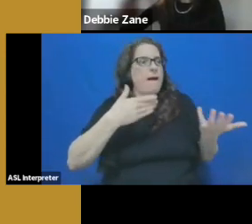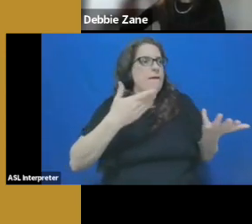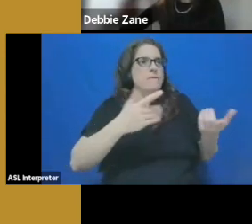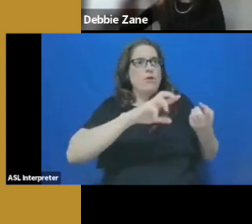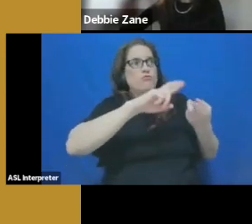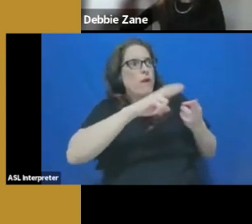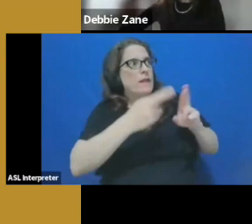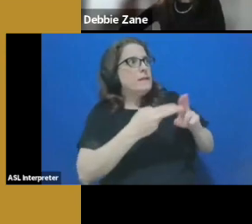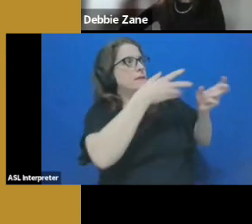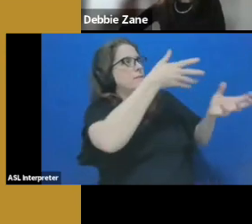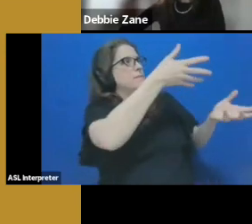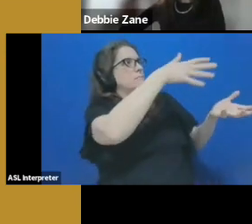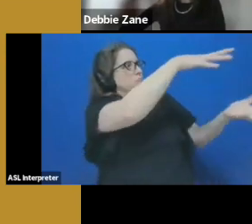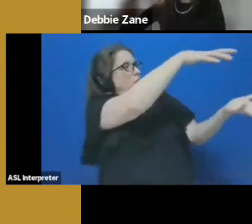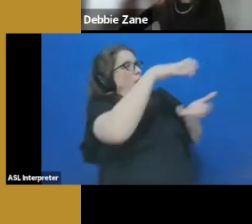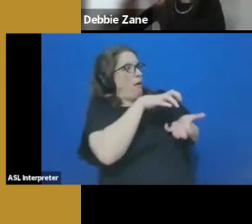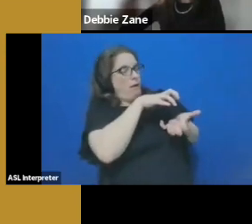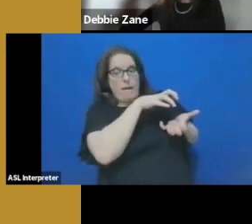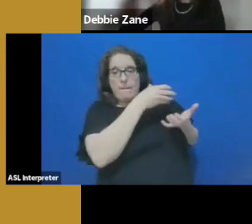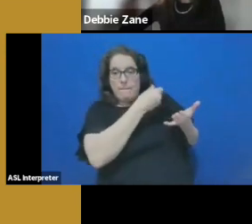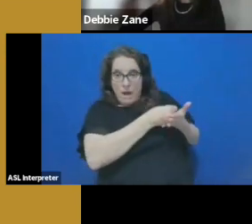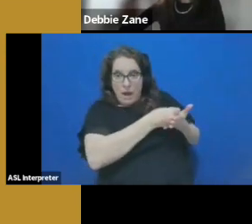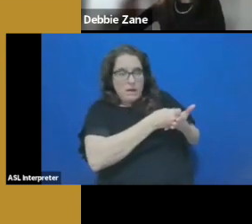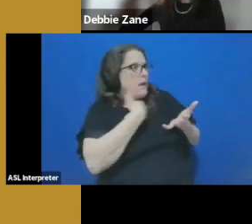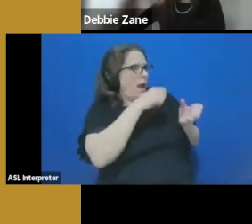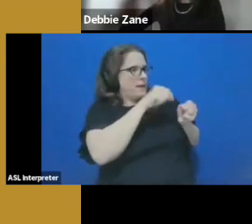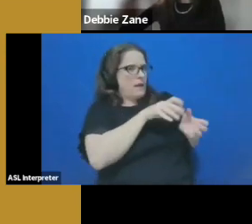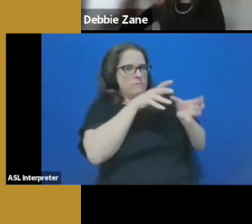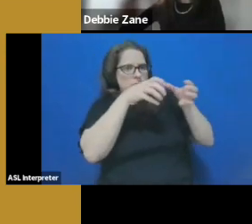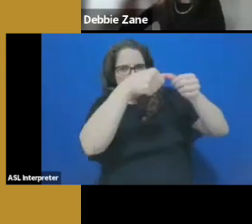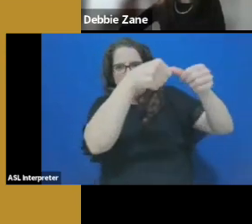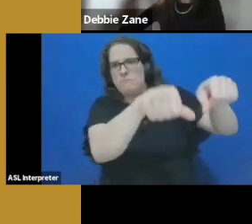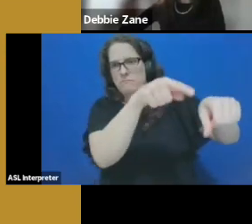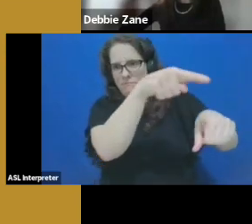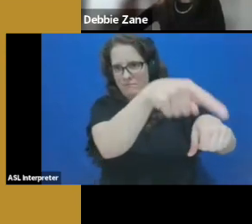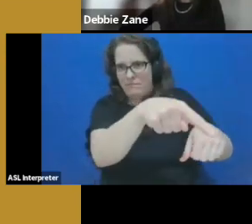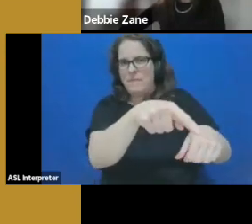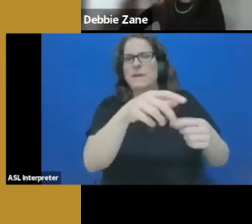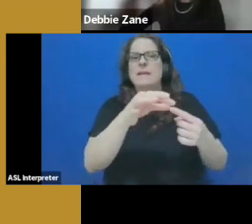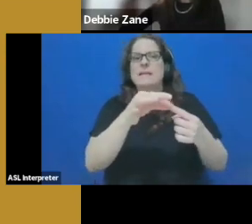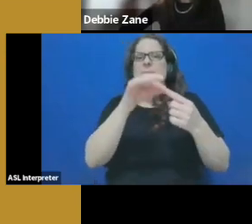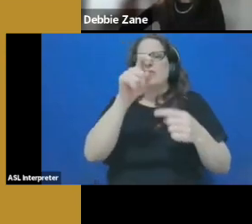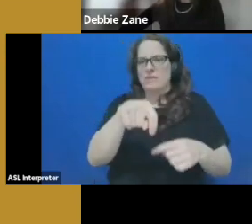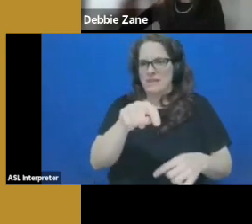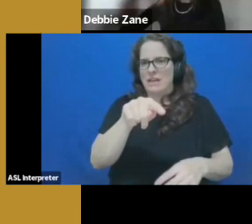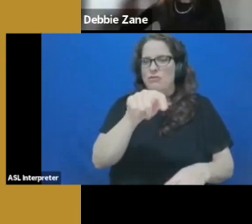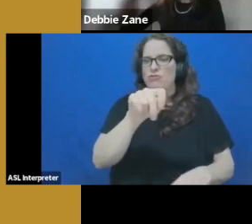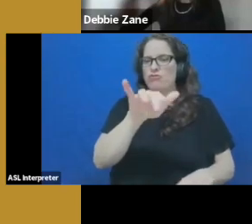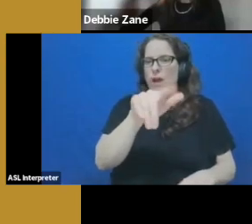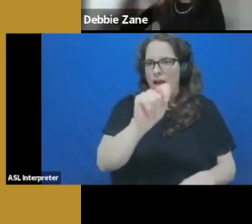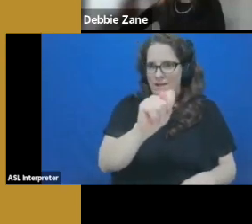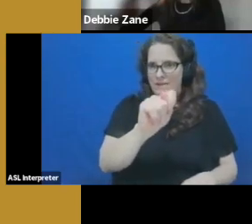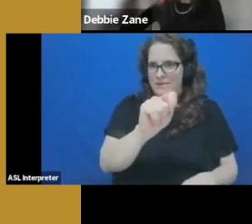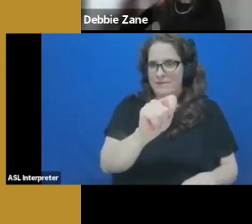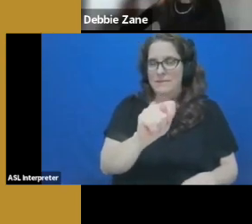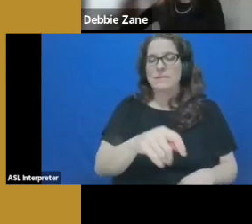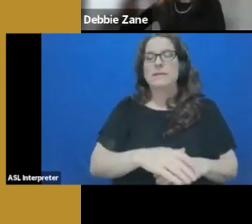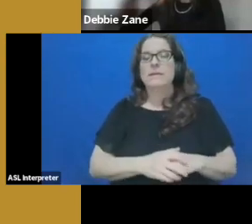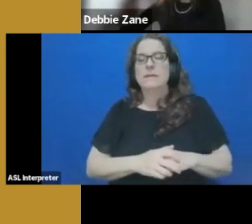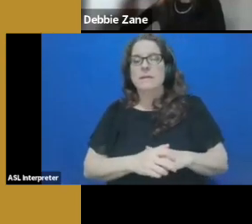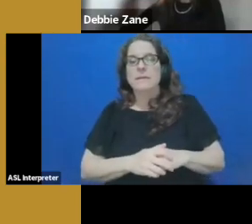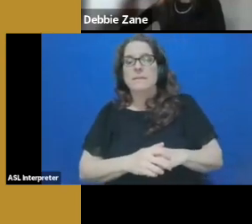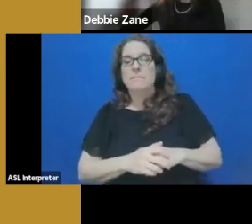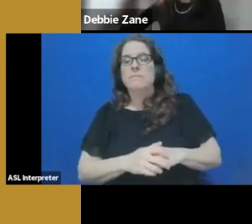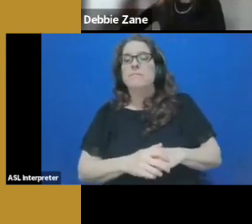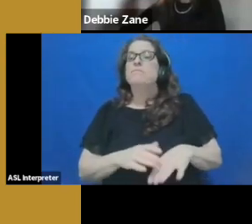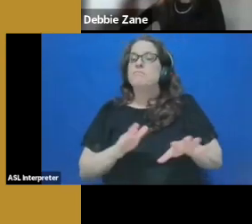money. The trust must provide that the state Medicaid agency will receive all amounts remaining in the trust up